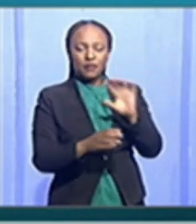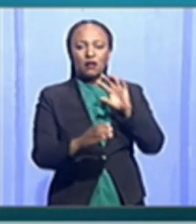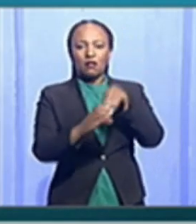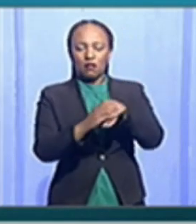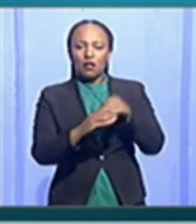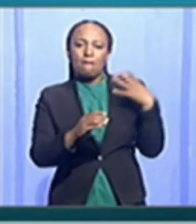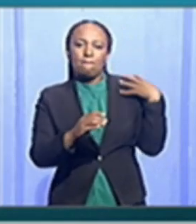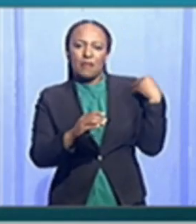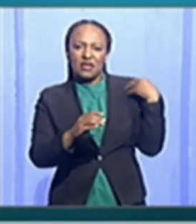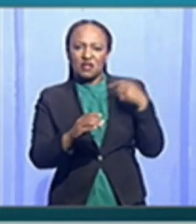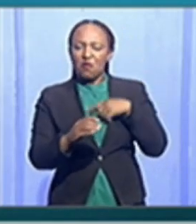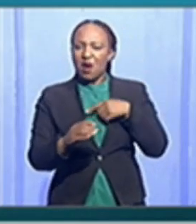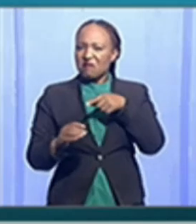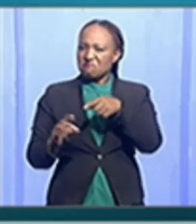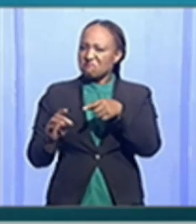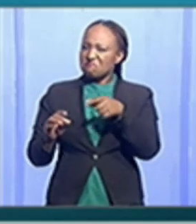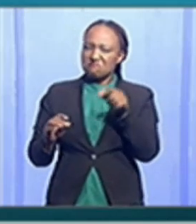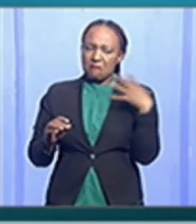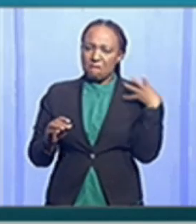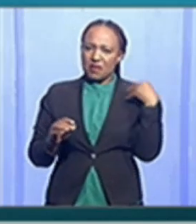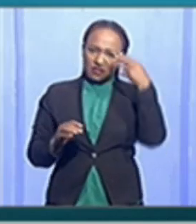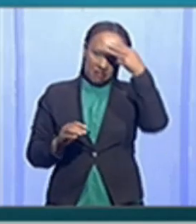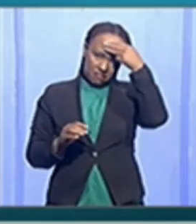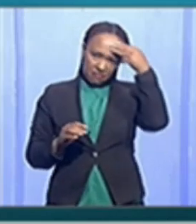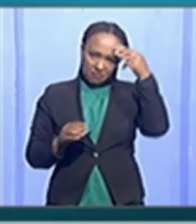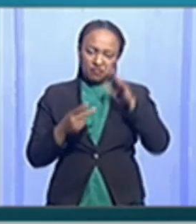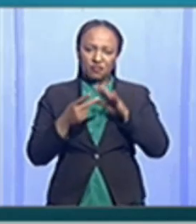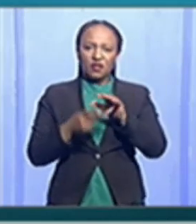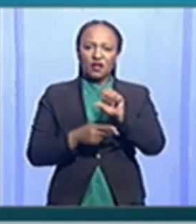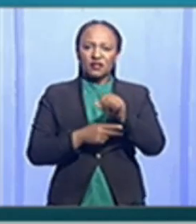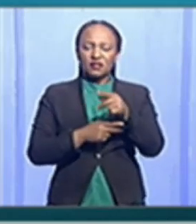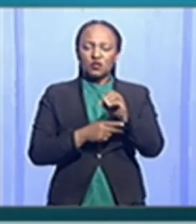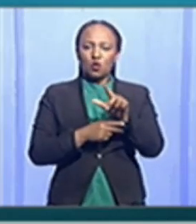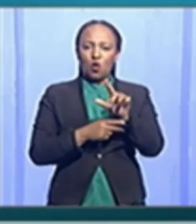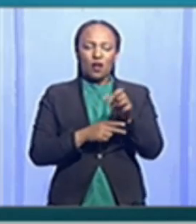gabotse gore tona Senzo Mchunu le Khetla Sethole ba palelwa.